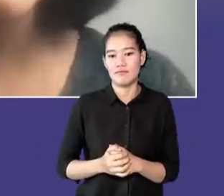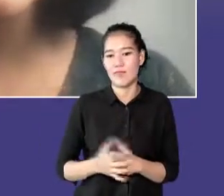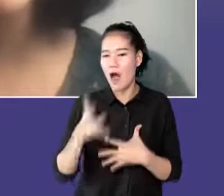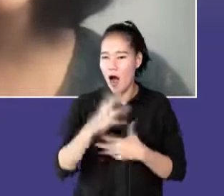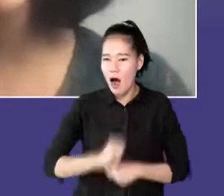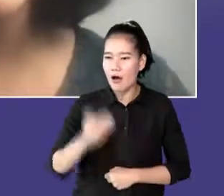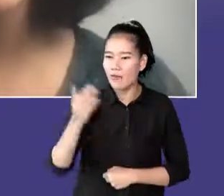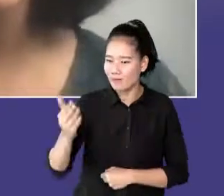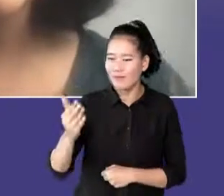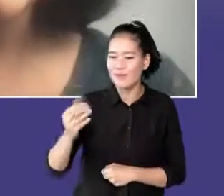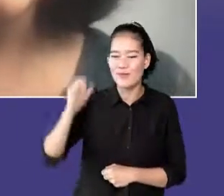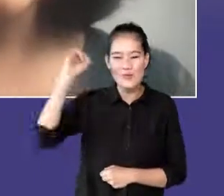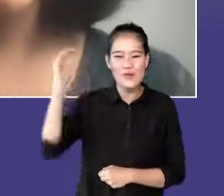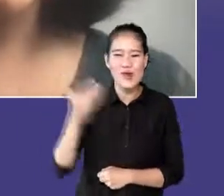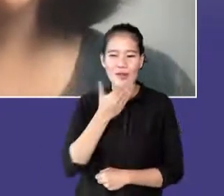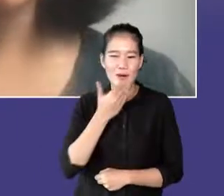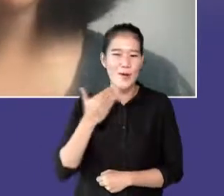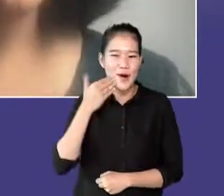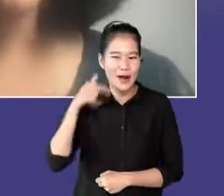of Ramadan today.